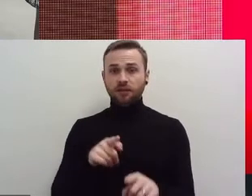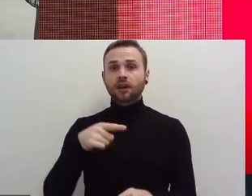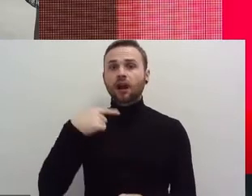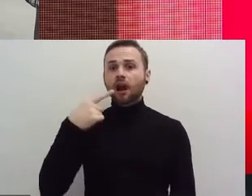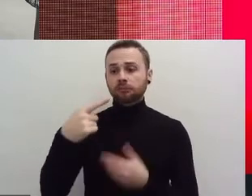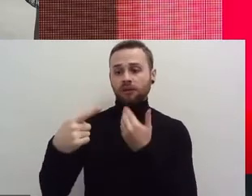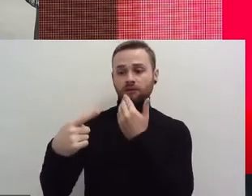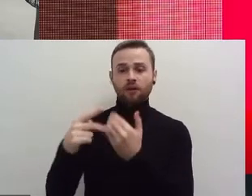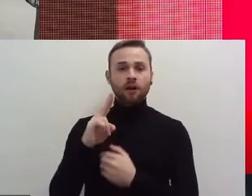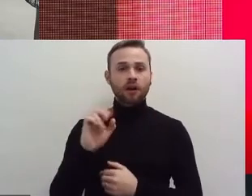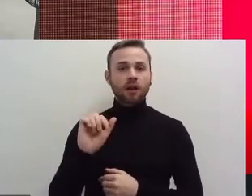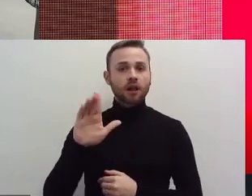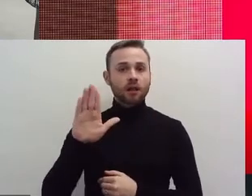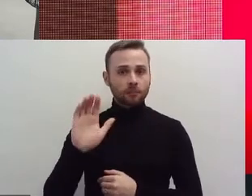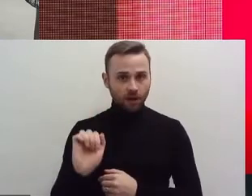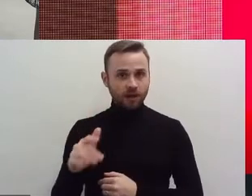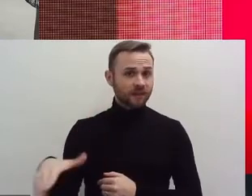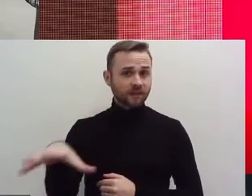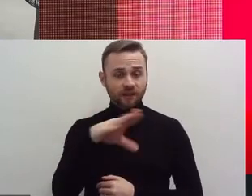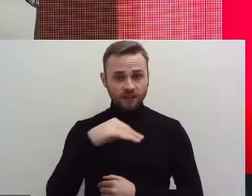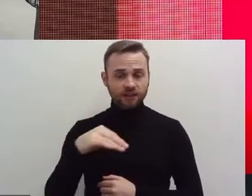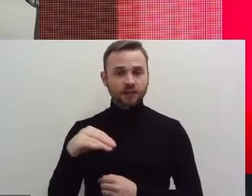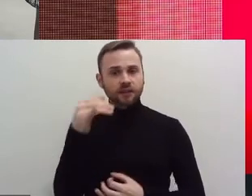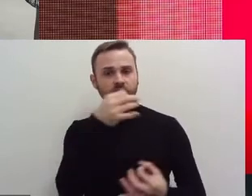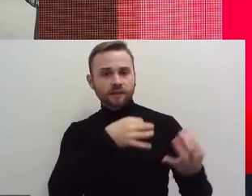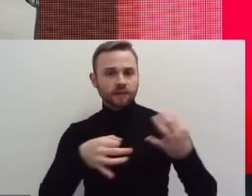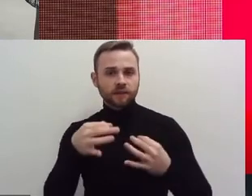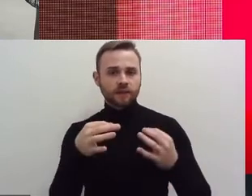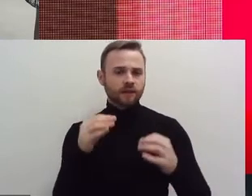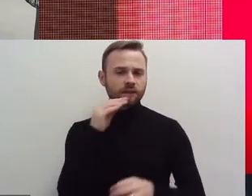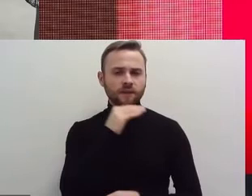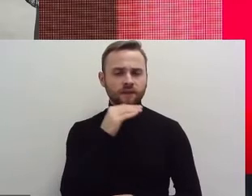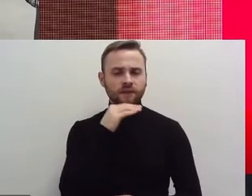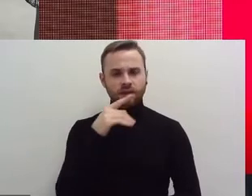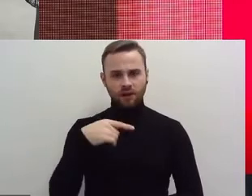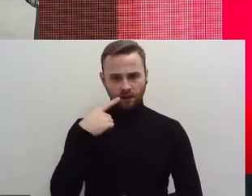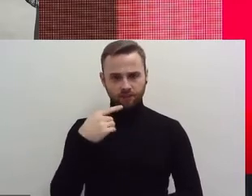said previously. Not only in social media do these, say,